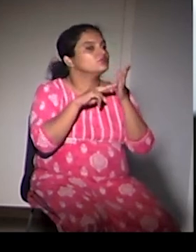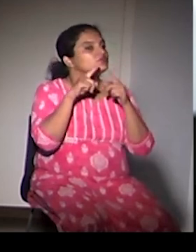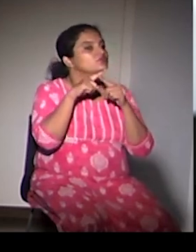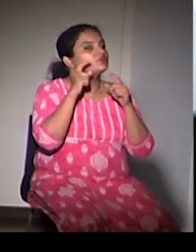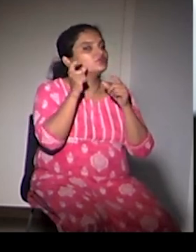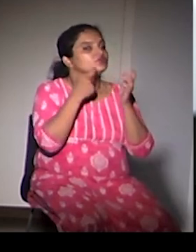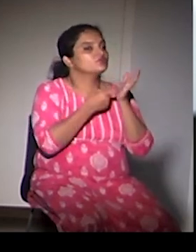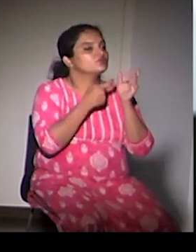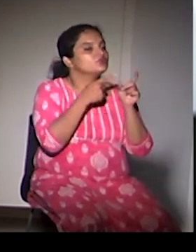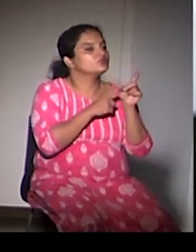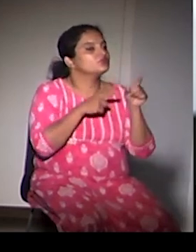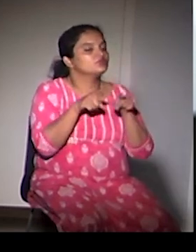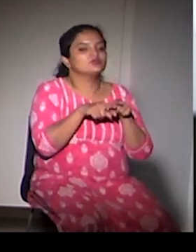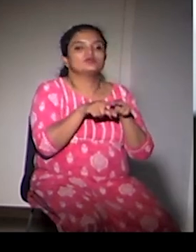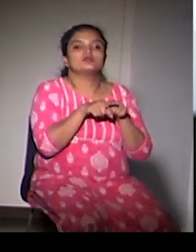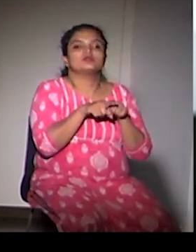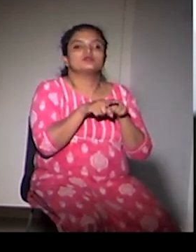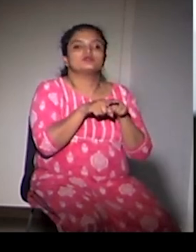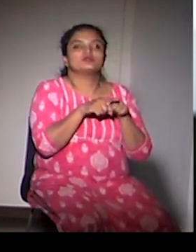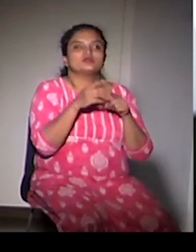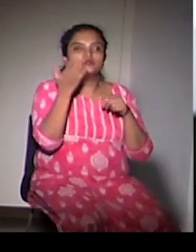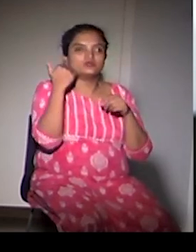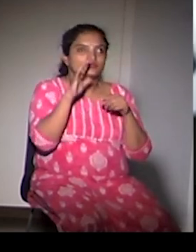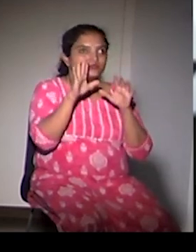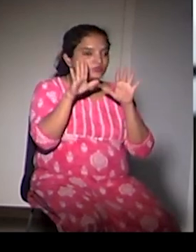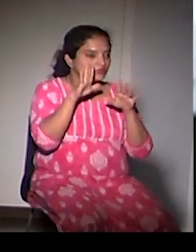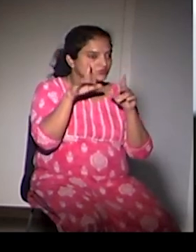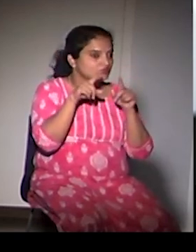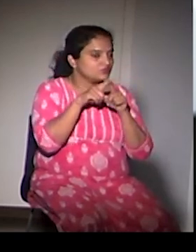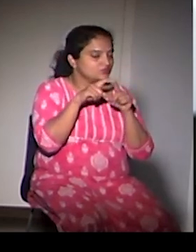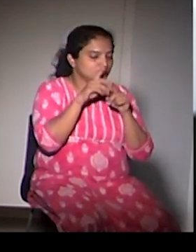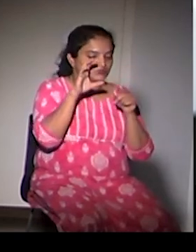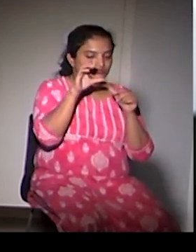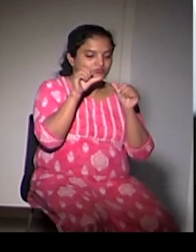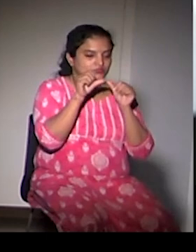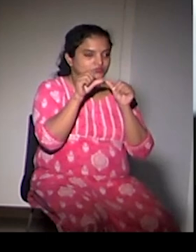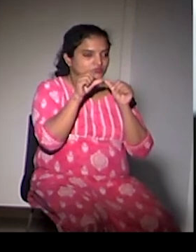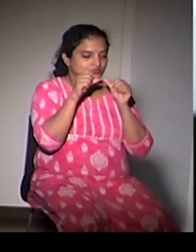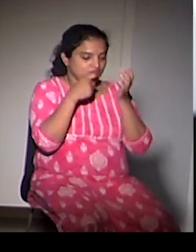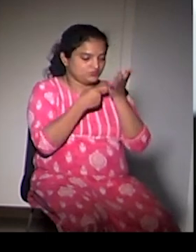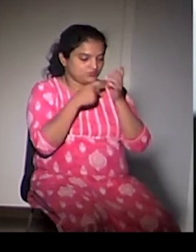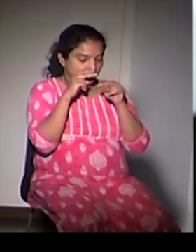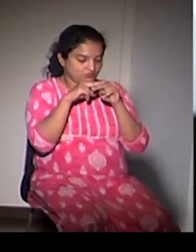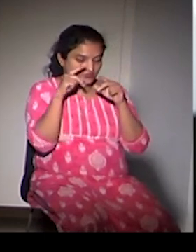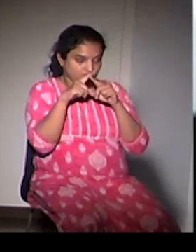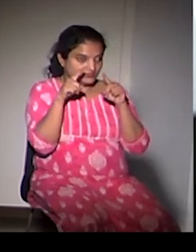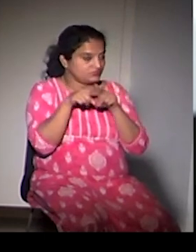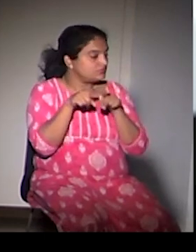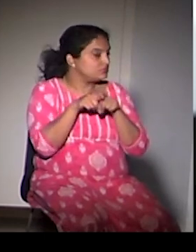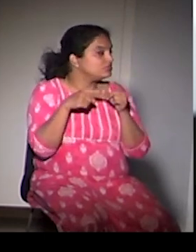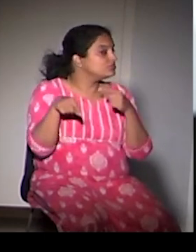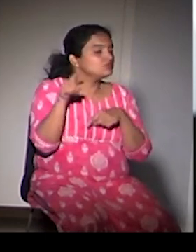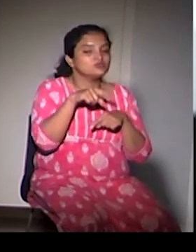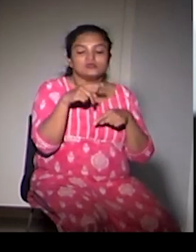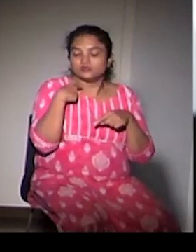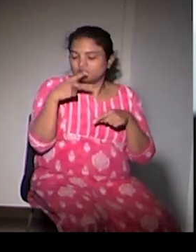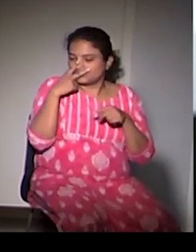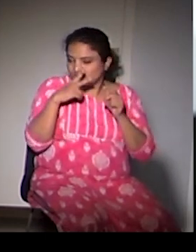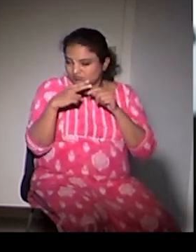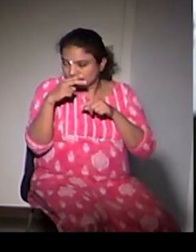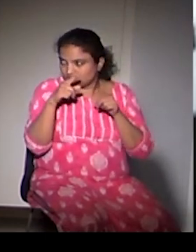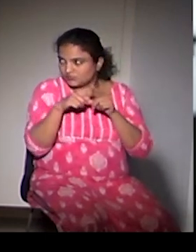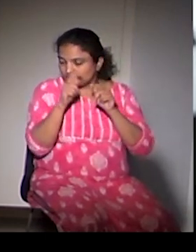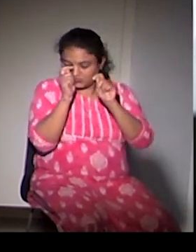well. And Persian craftsmen were brought in by the Bahmanis, and it's